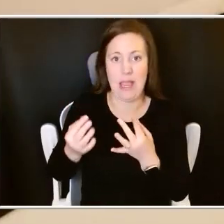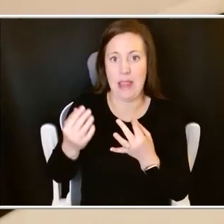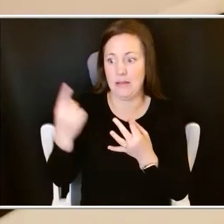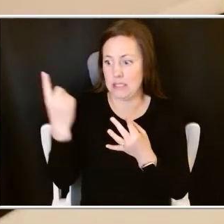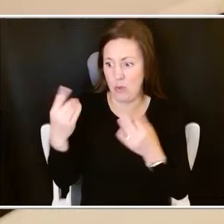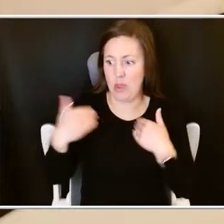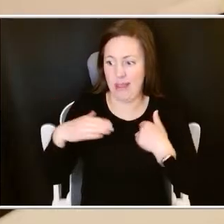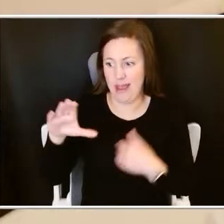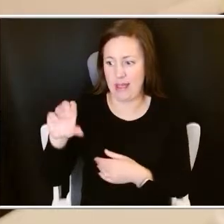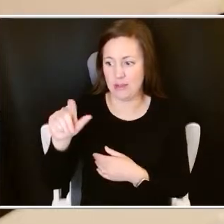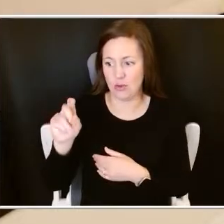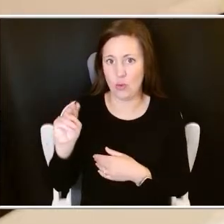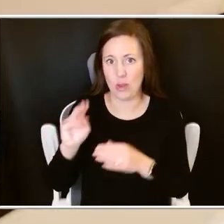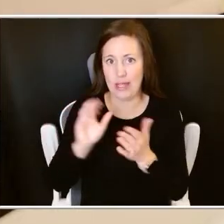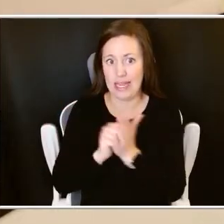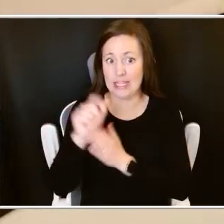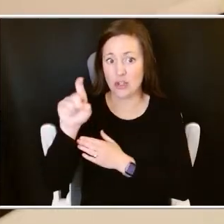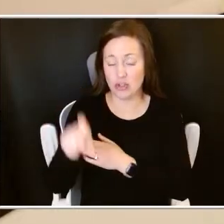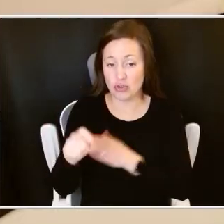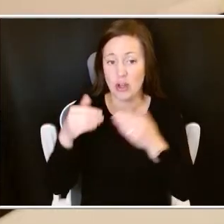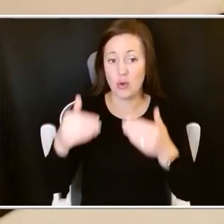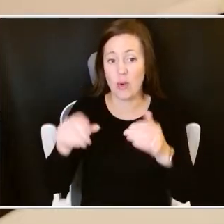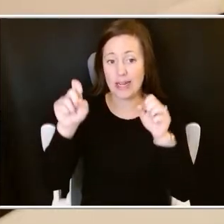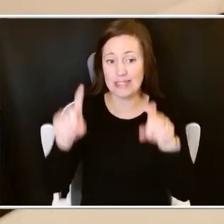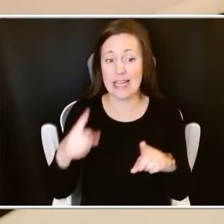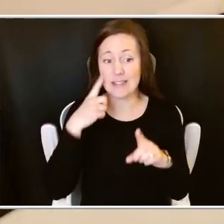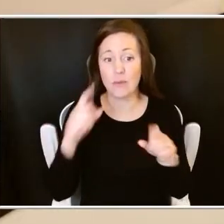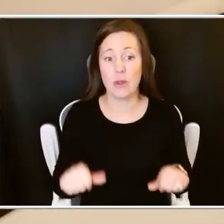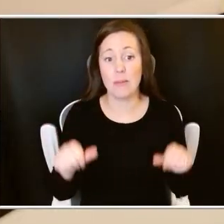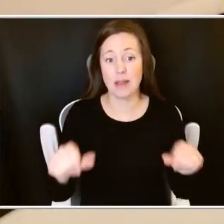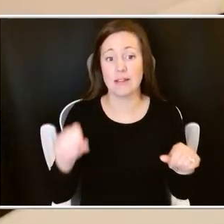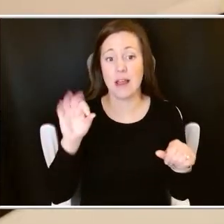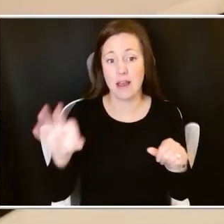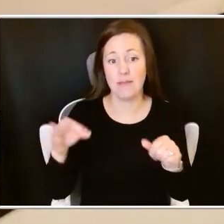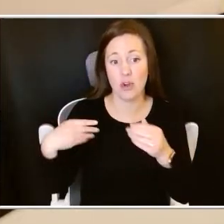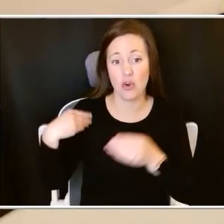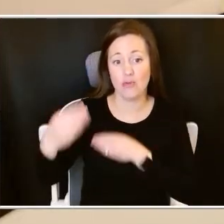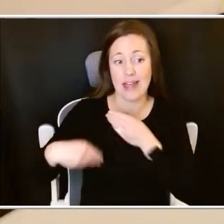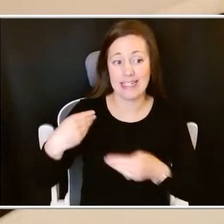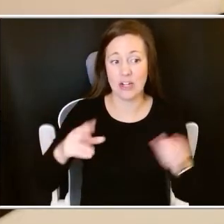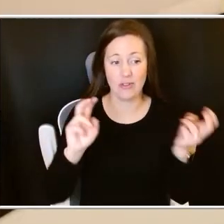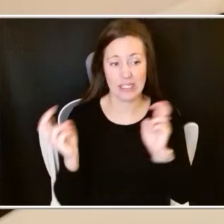be genetically tested for the possibility of a hereditary issue.